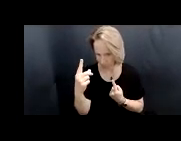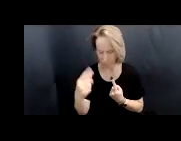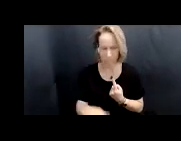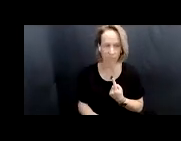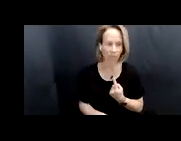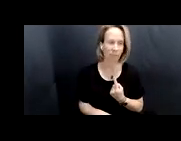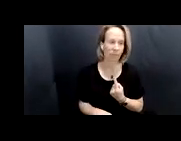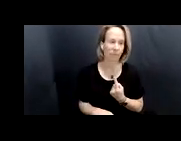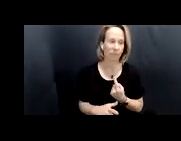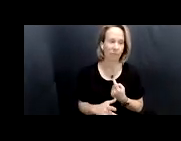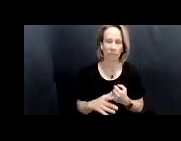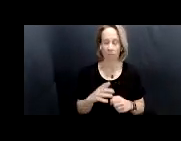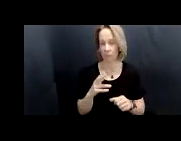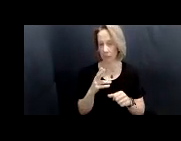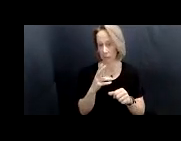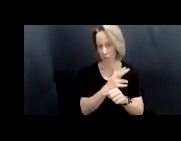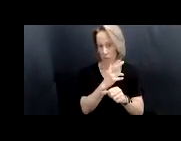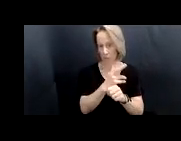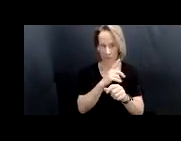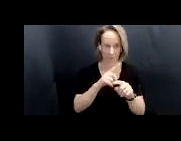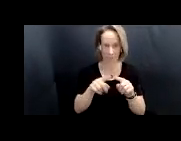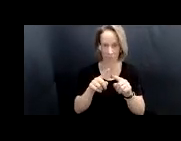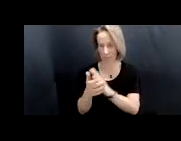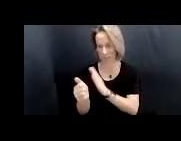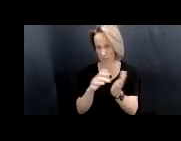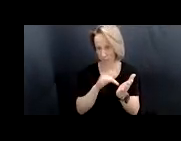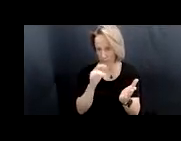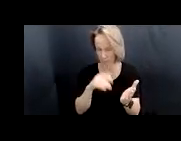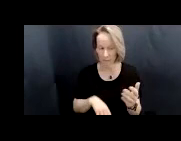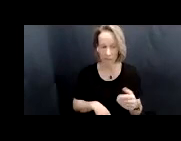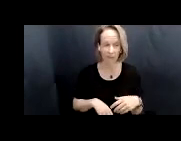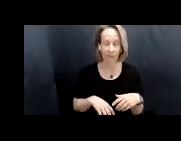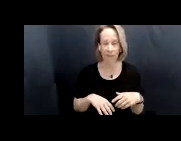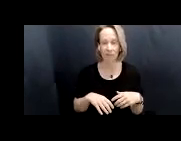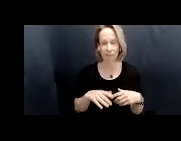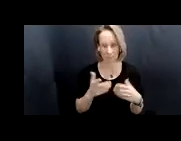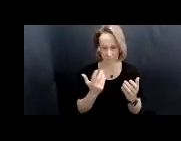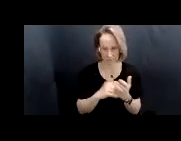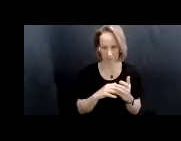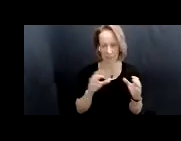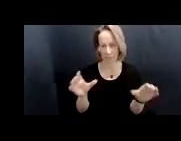resourceful, it looks like that one's coming up a lot, active listening.